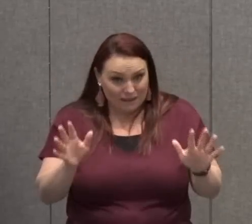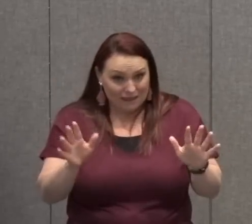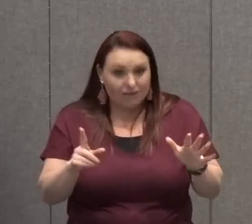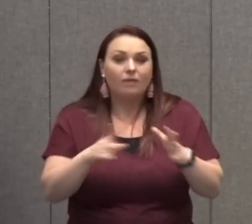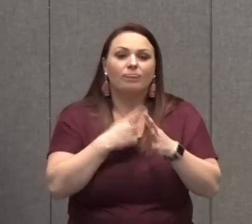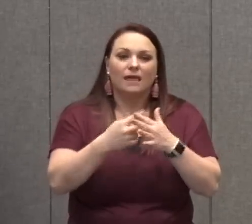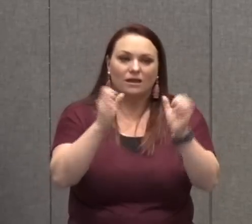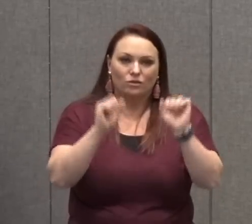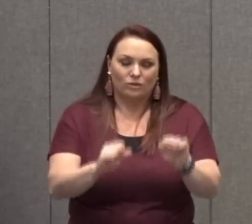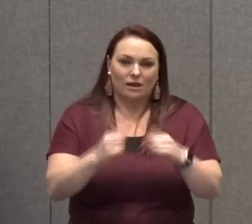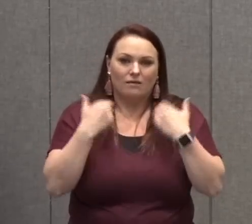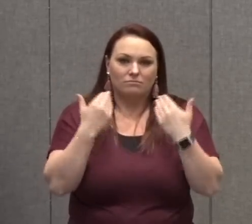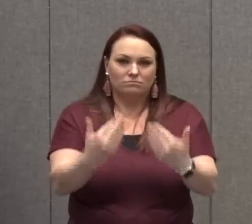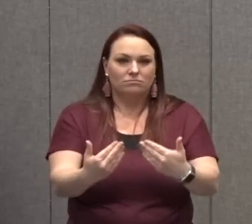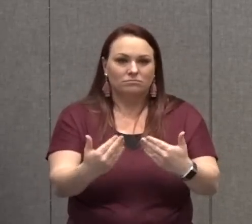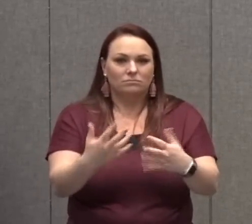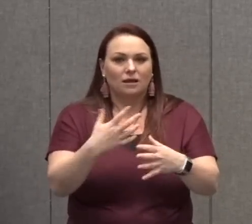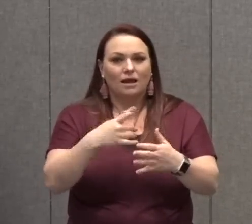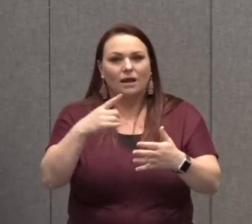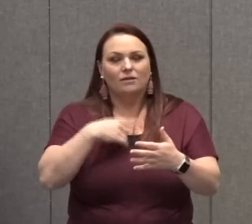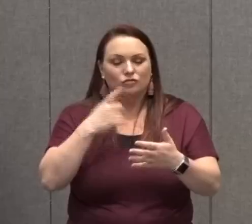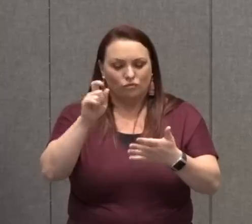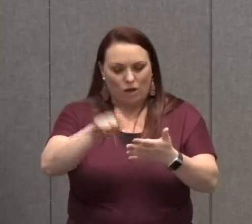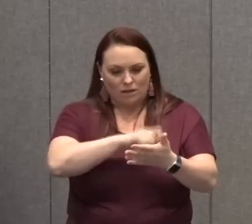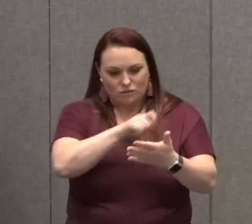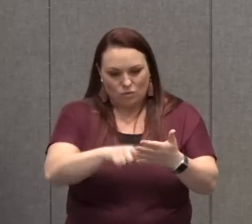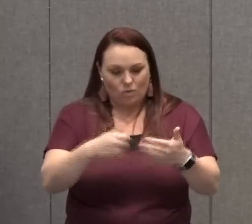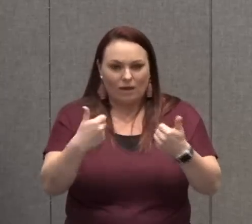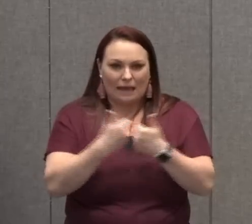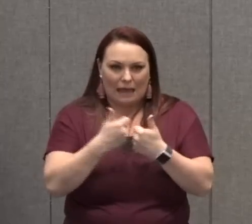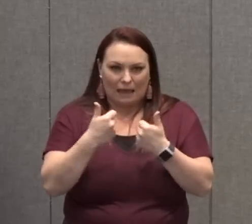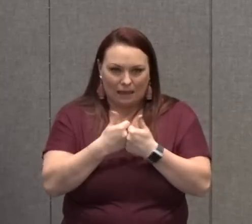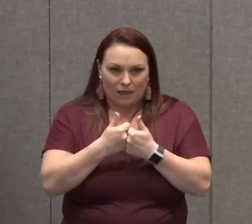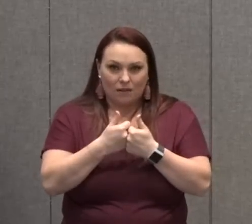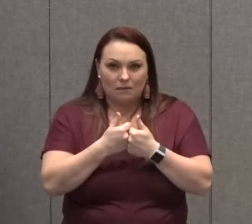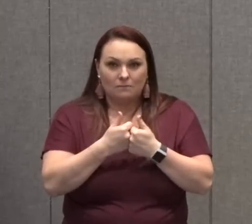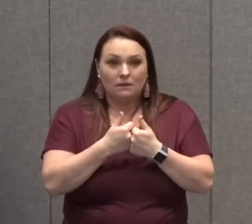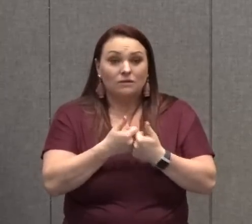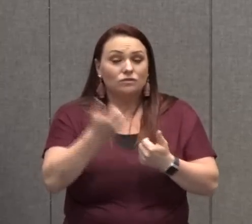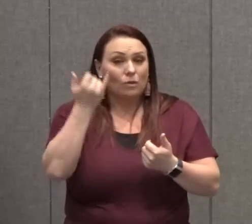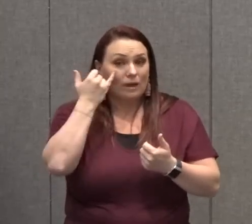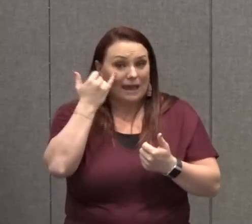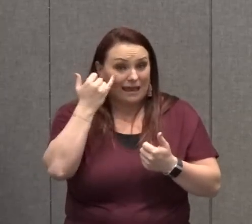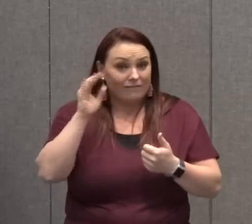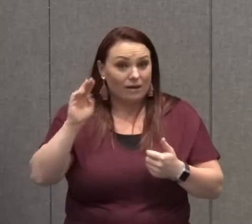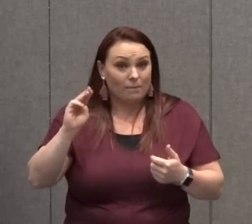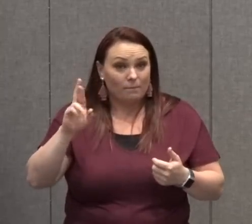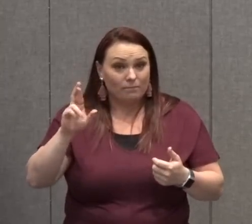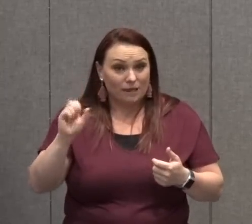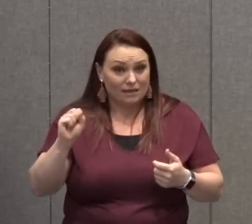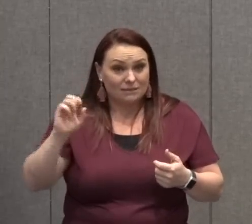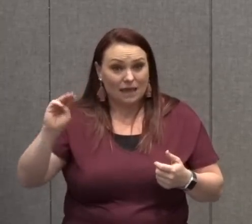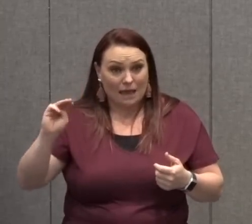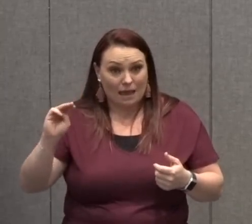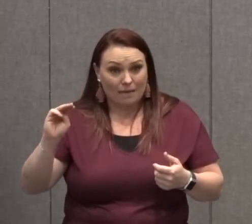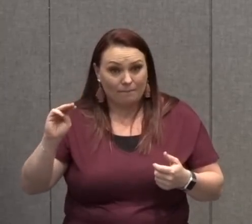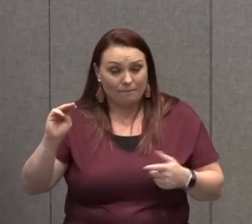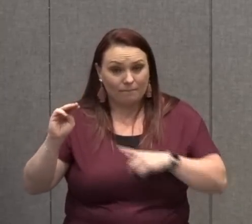then you can go and cross through or put your game piece there so if Miss Martindale was to do